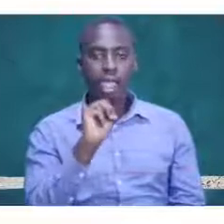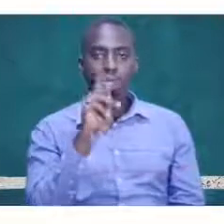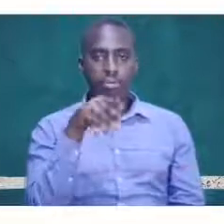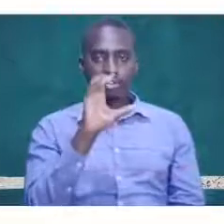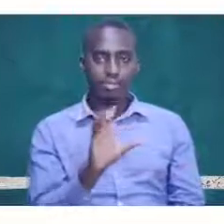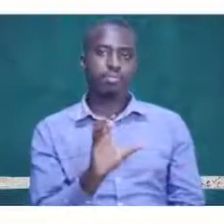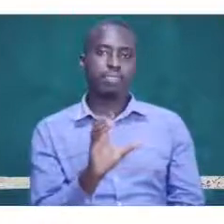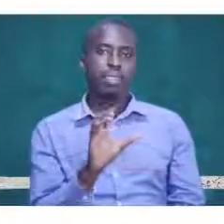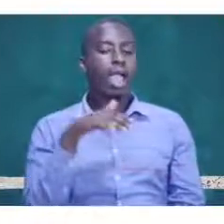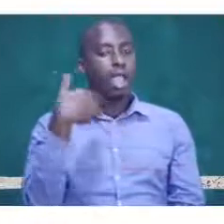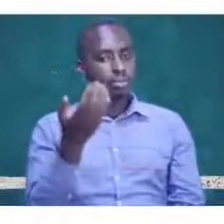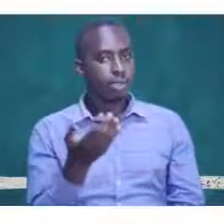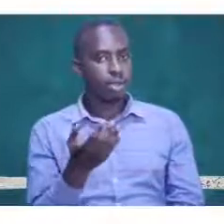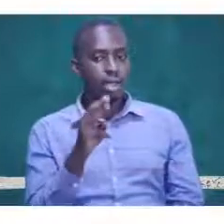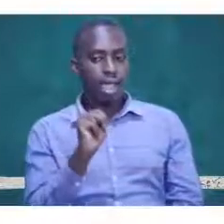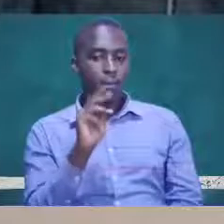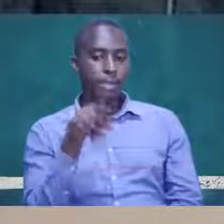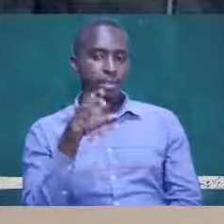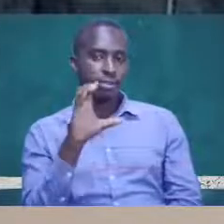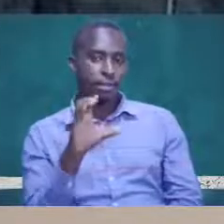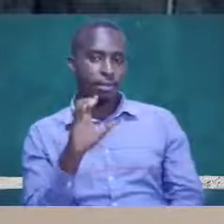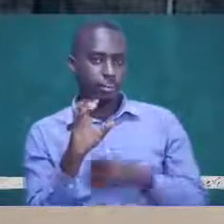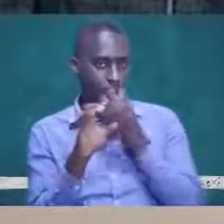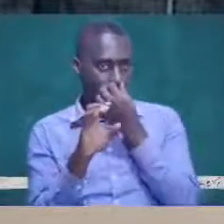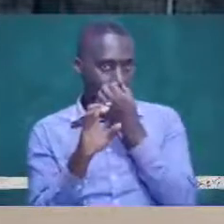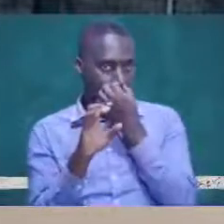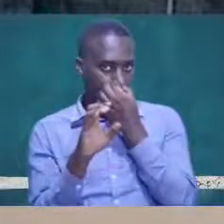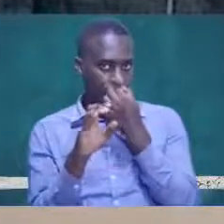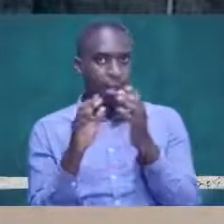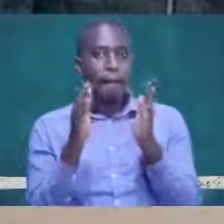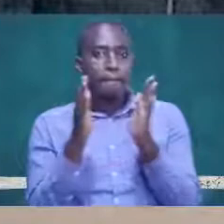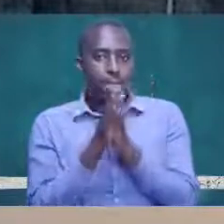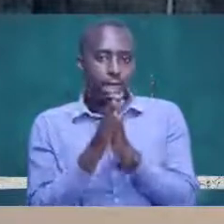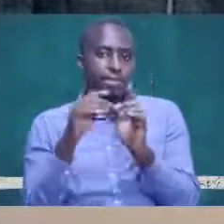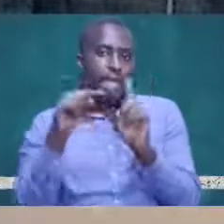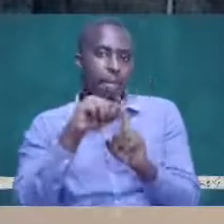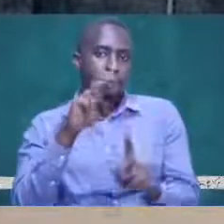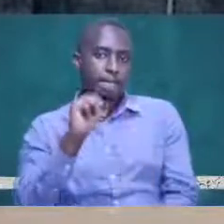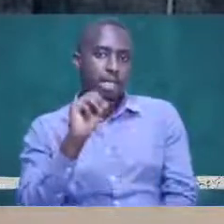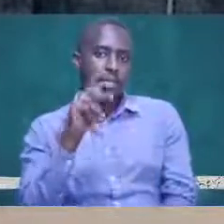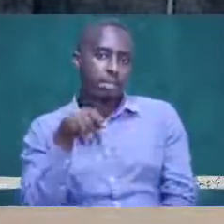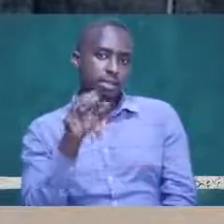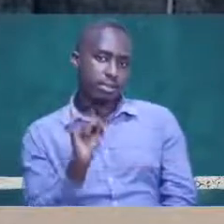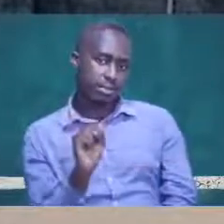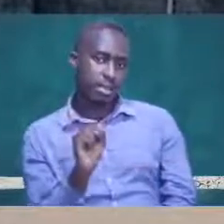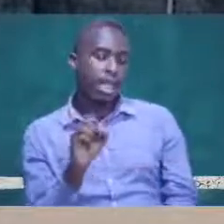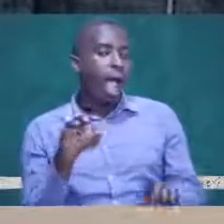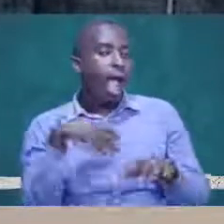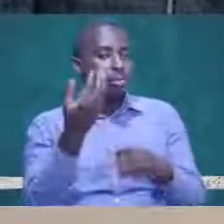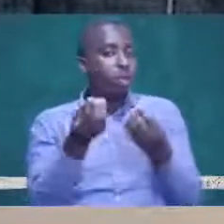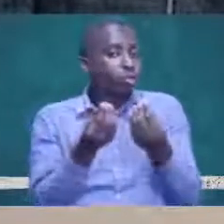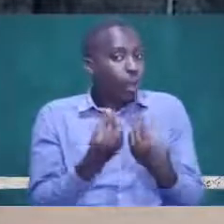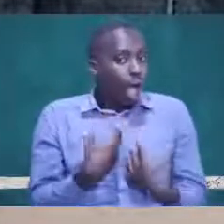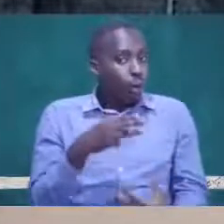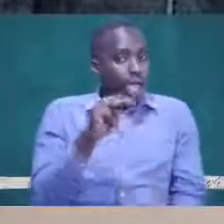consume. Now, marginal propensity to consume plus marginal propensity to save. And we are given marginal propensity to